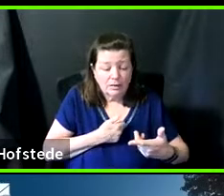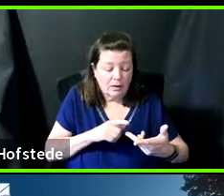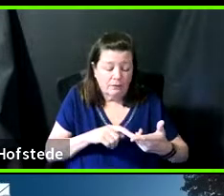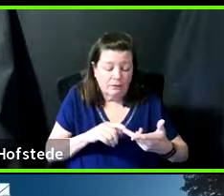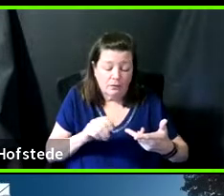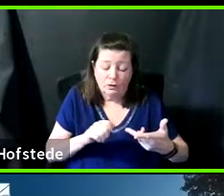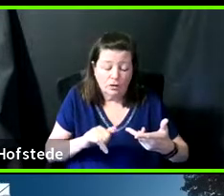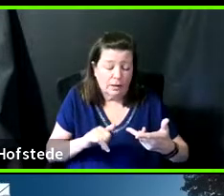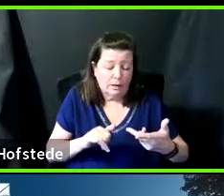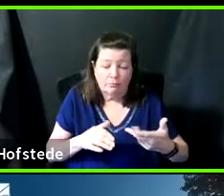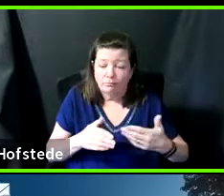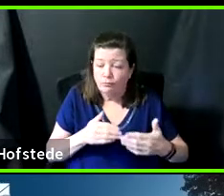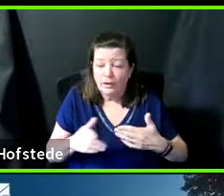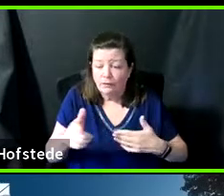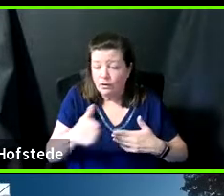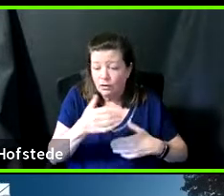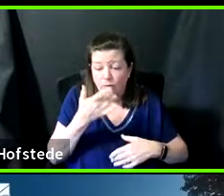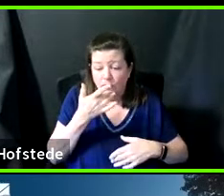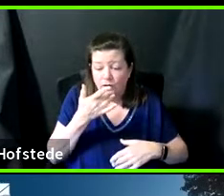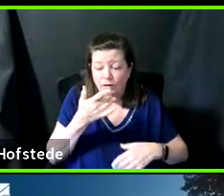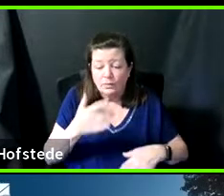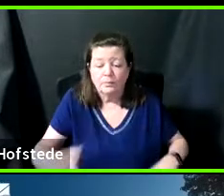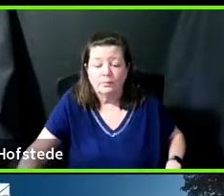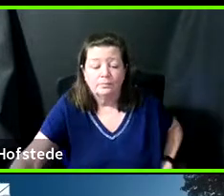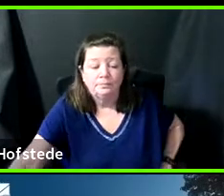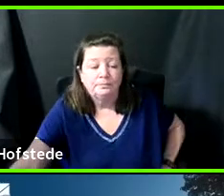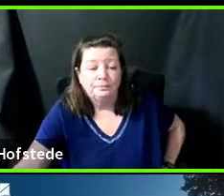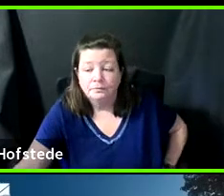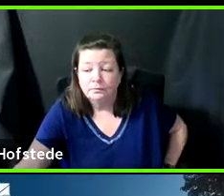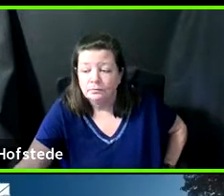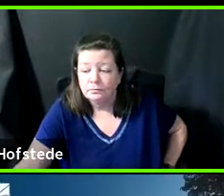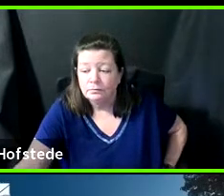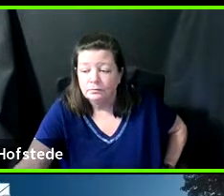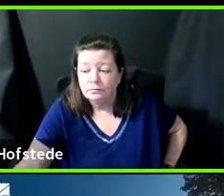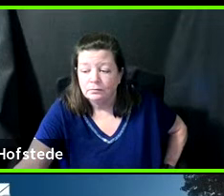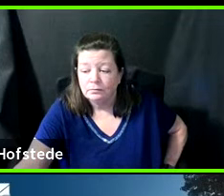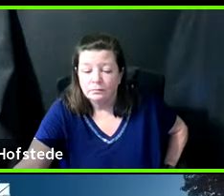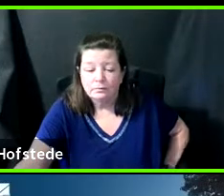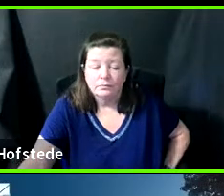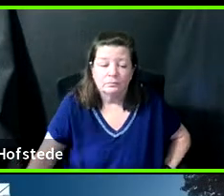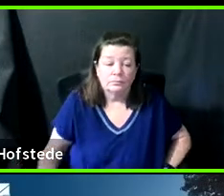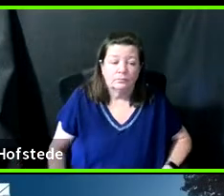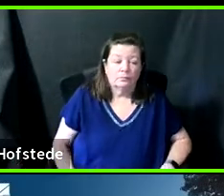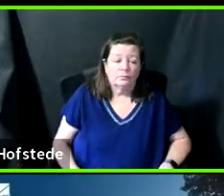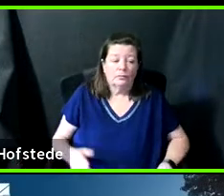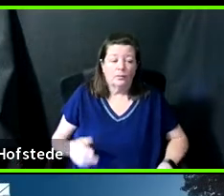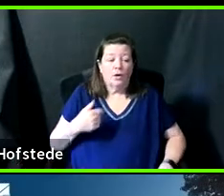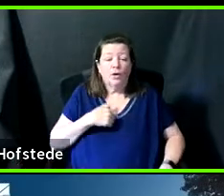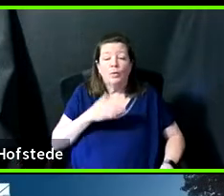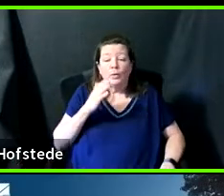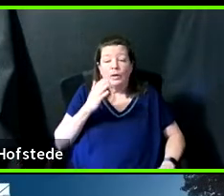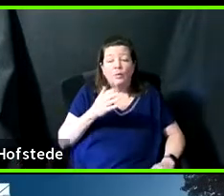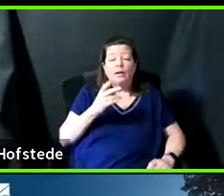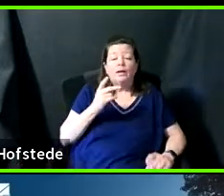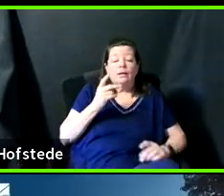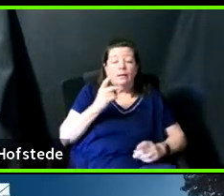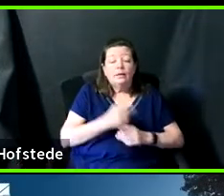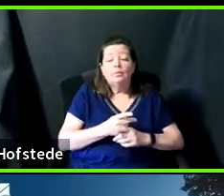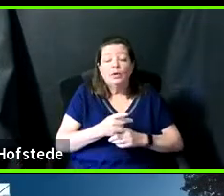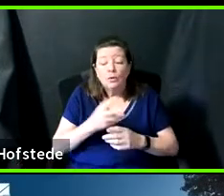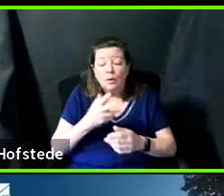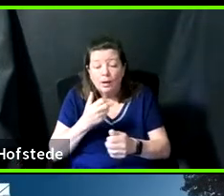you. And again, as we move forward through the summer and we get more dates solidified, we will keep you up to date